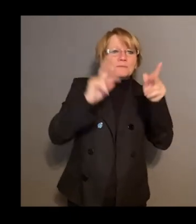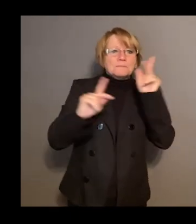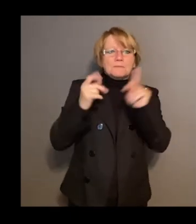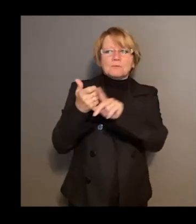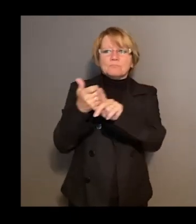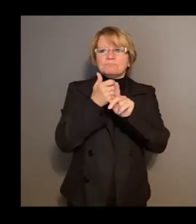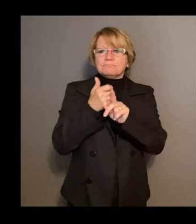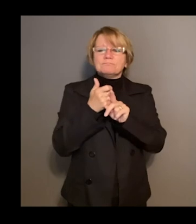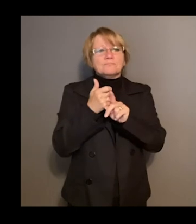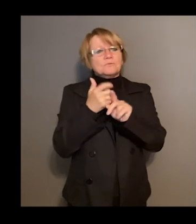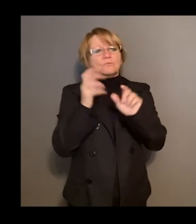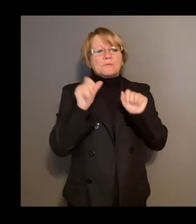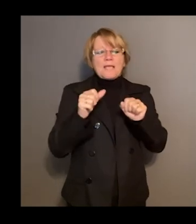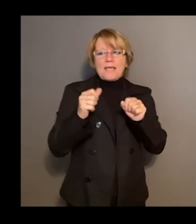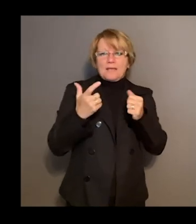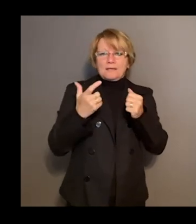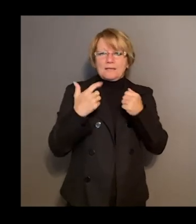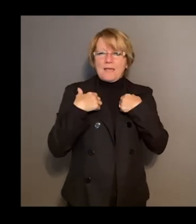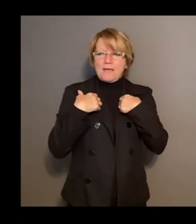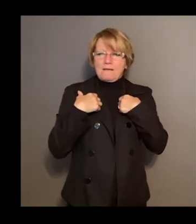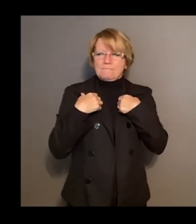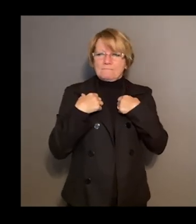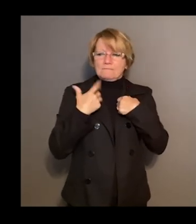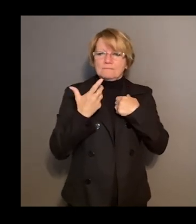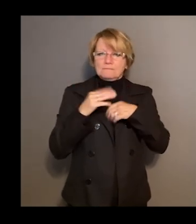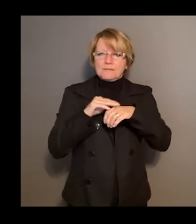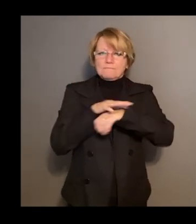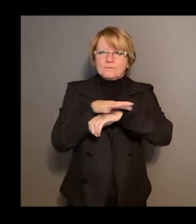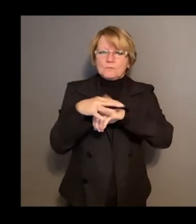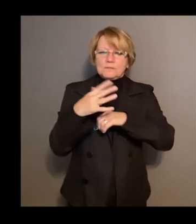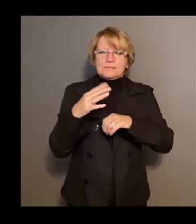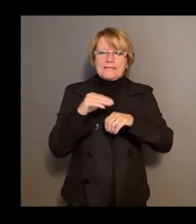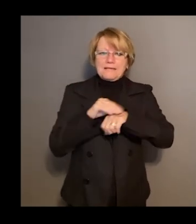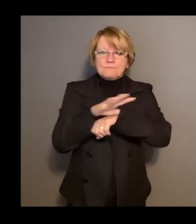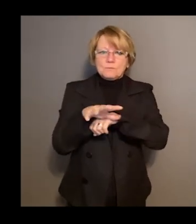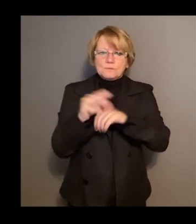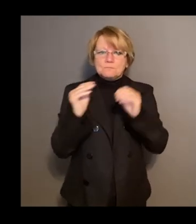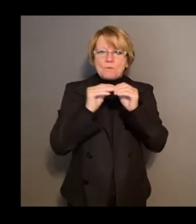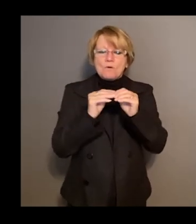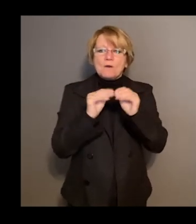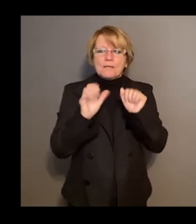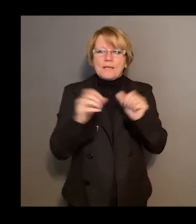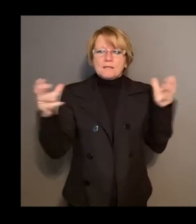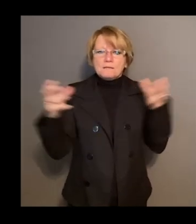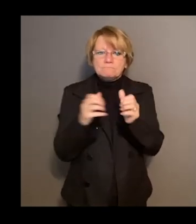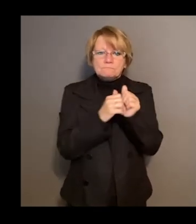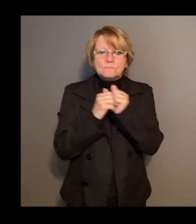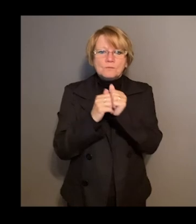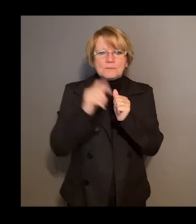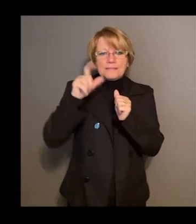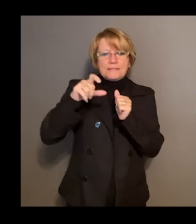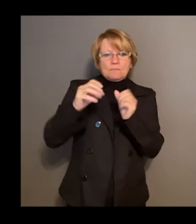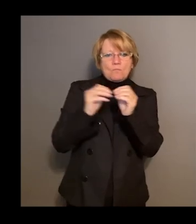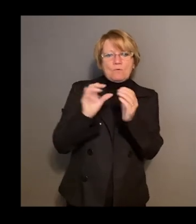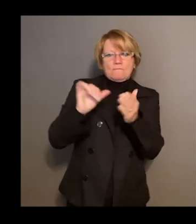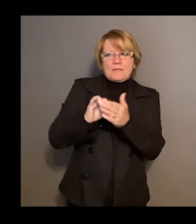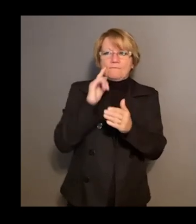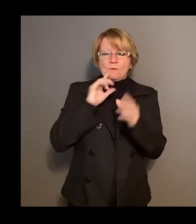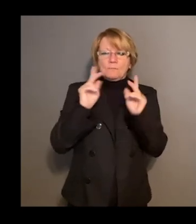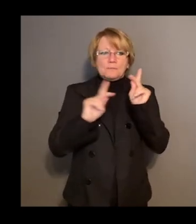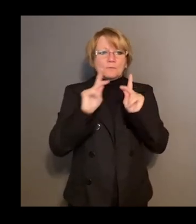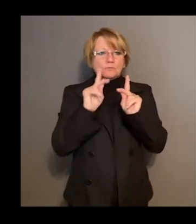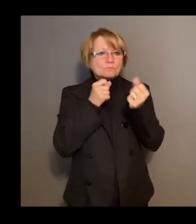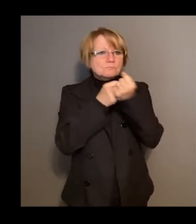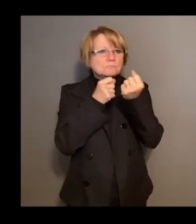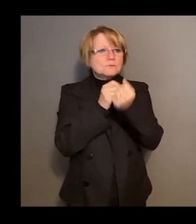stuff like that who got platforms to get the word out and to make people come together. That's what we need more of. So that's only